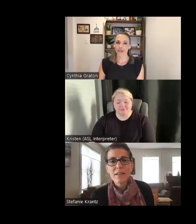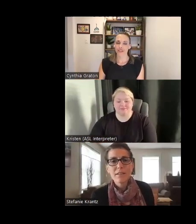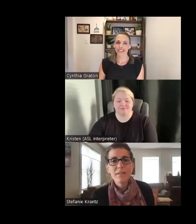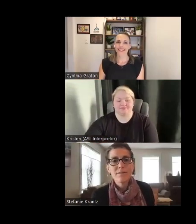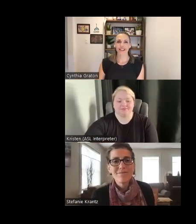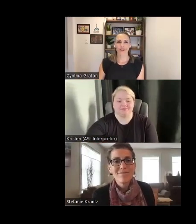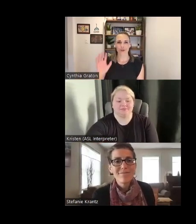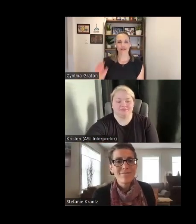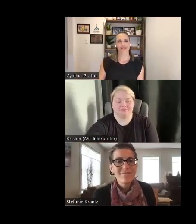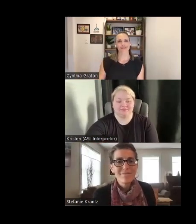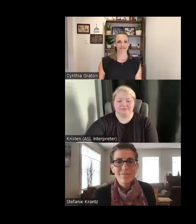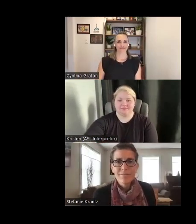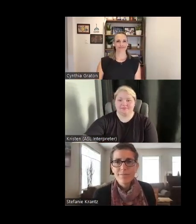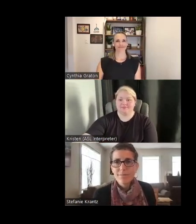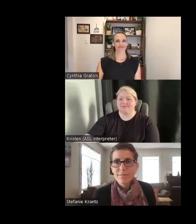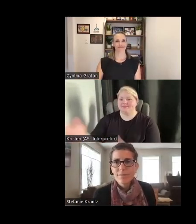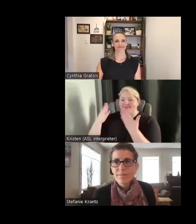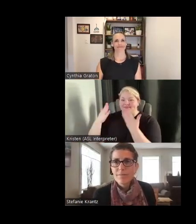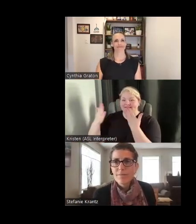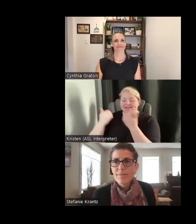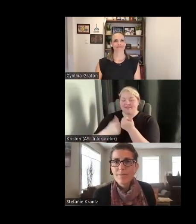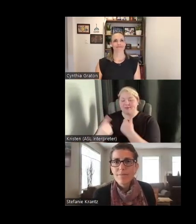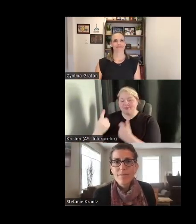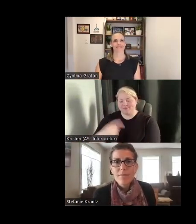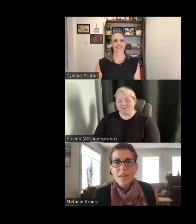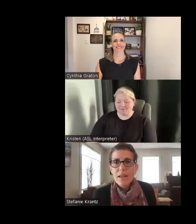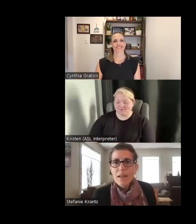Cynthia. Thank you, Stephanie. Thank you all.